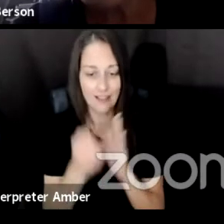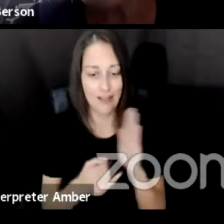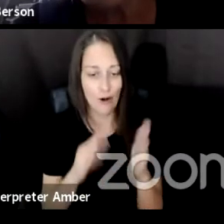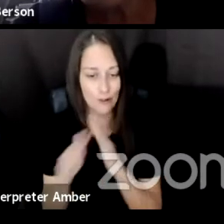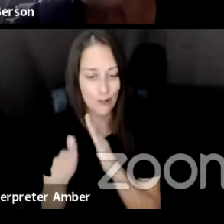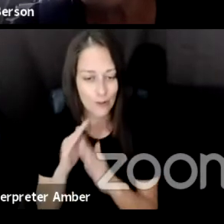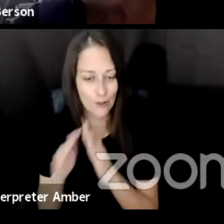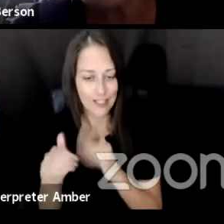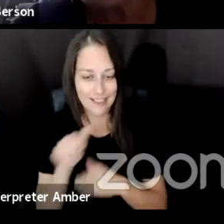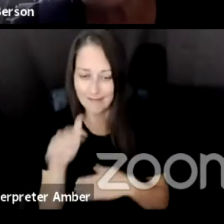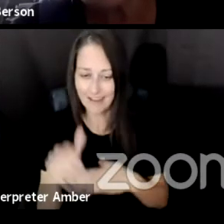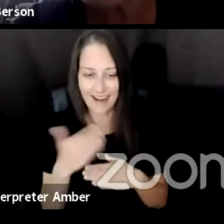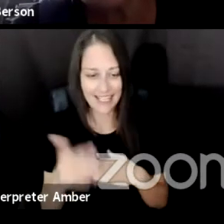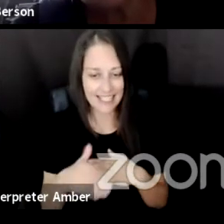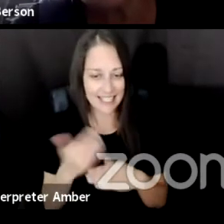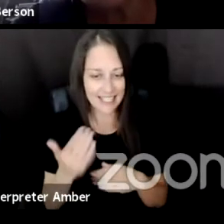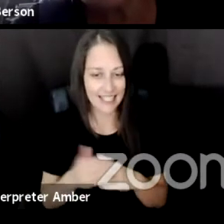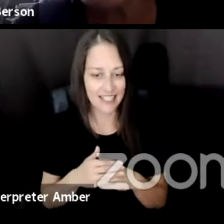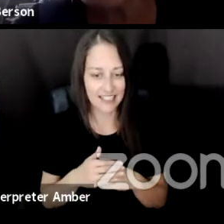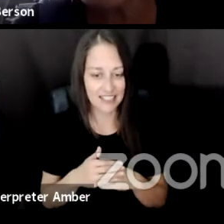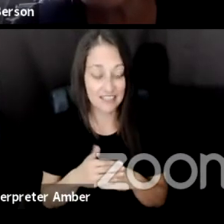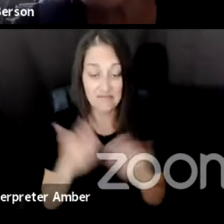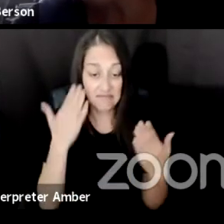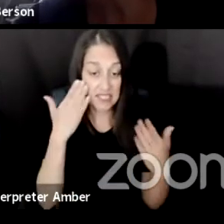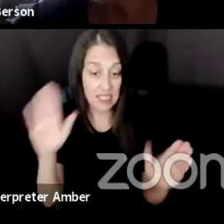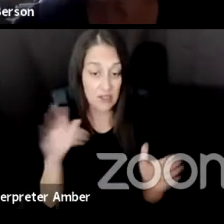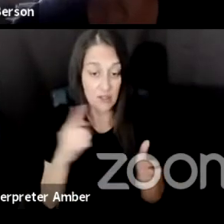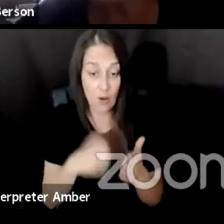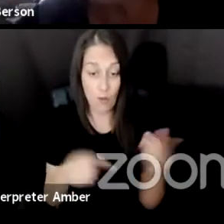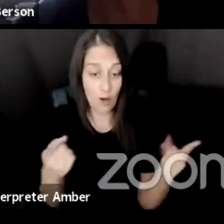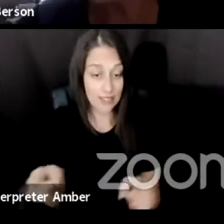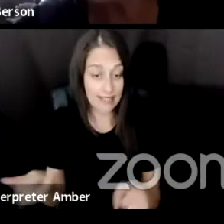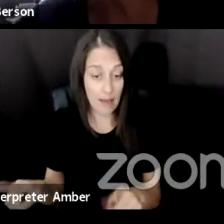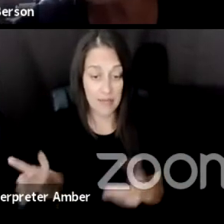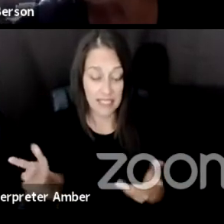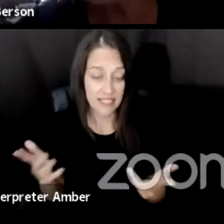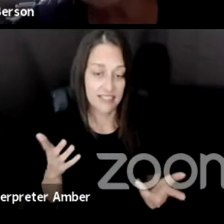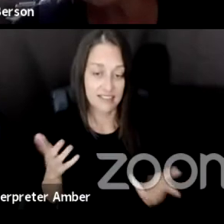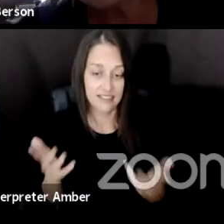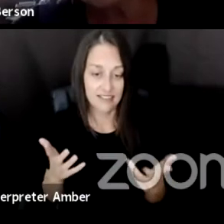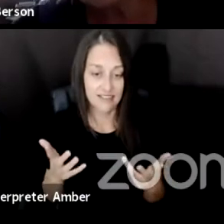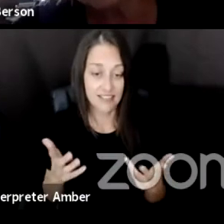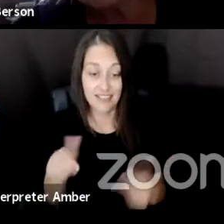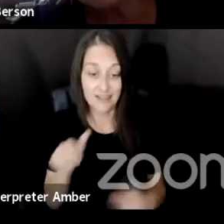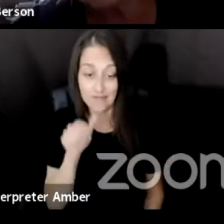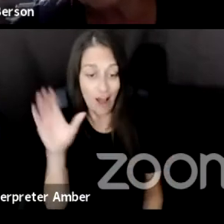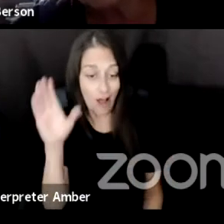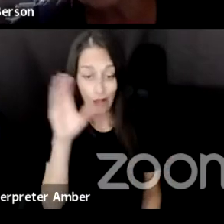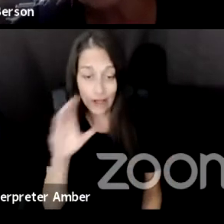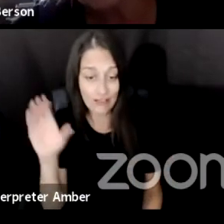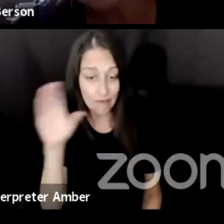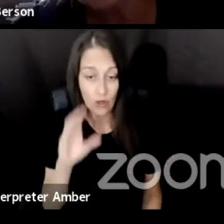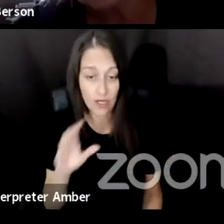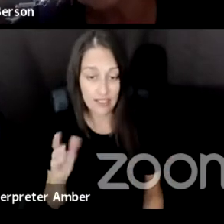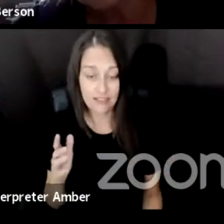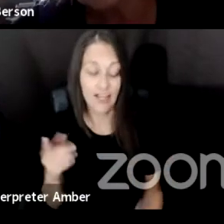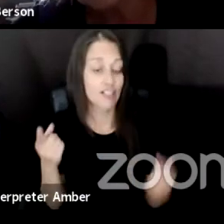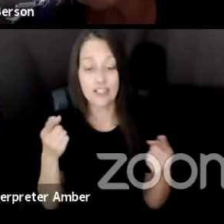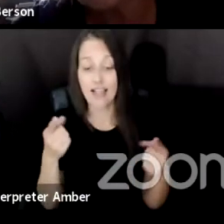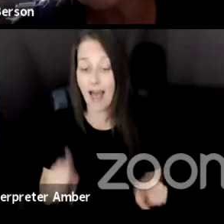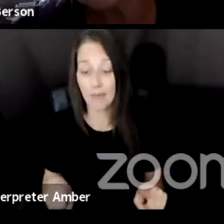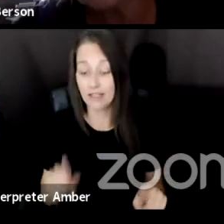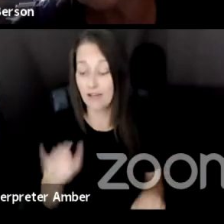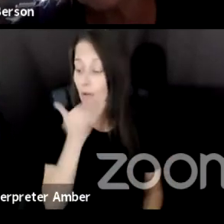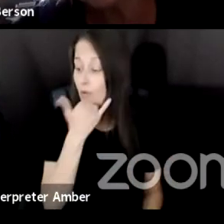never saw what was there in the first place in general, because that I wasn't looking for it. I just happened to stumble upon it.